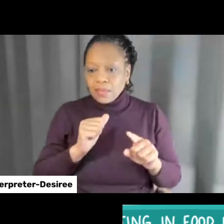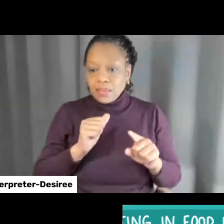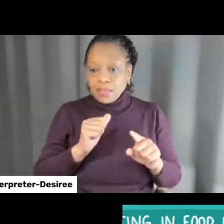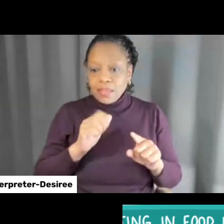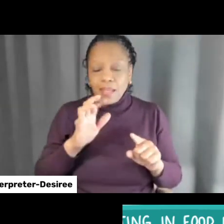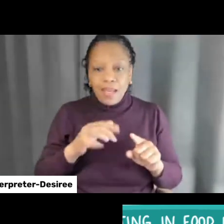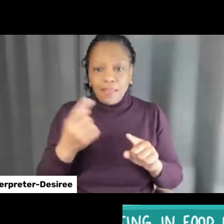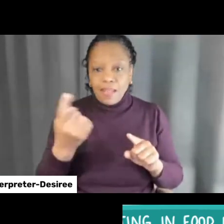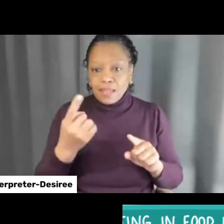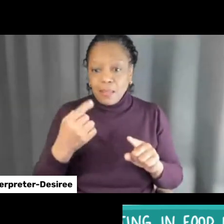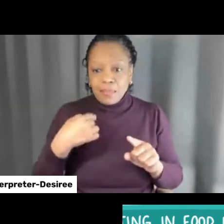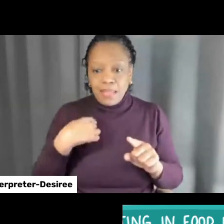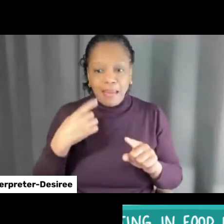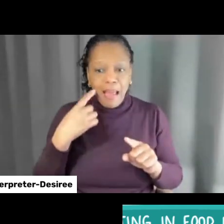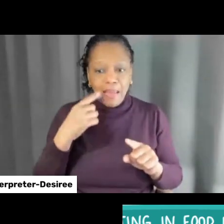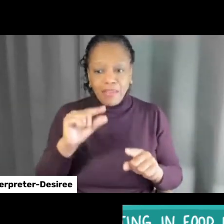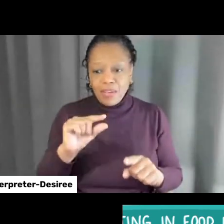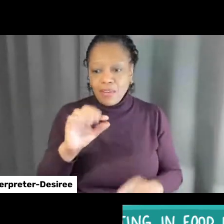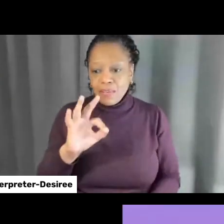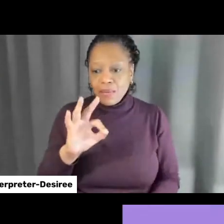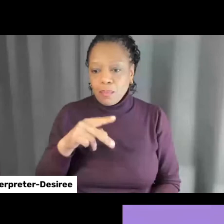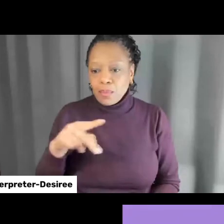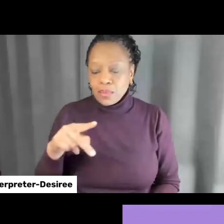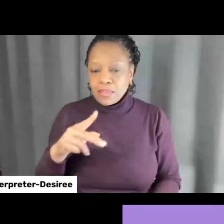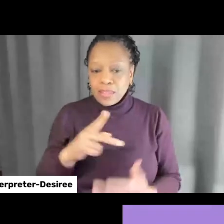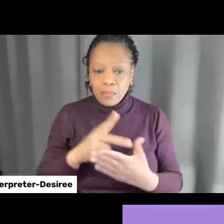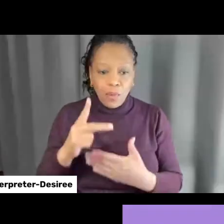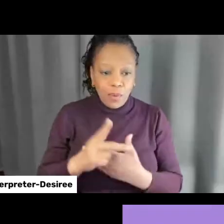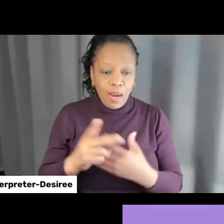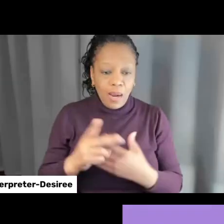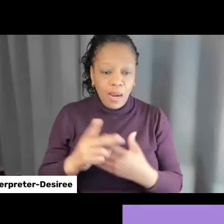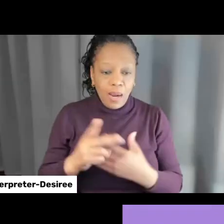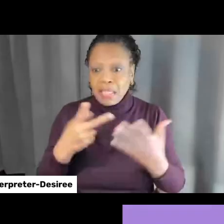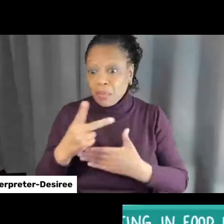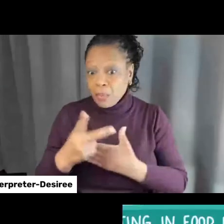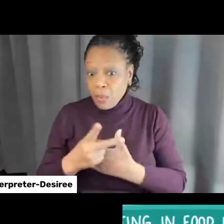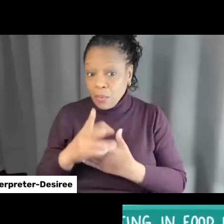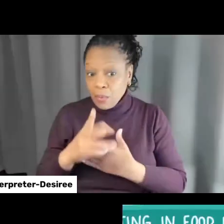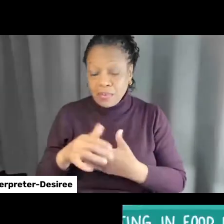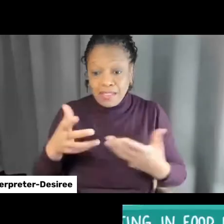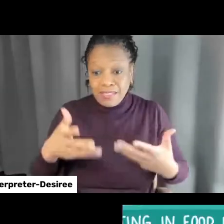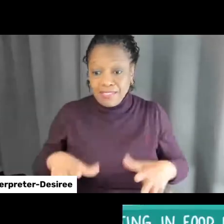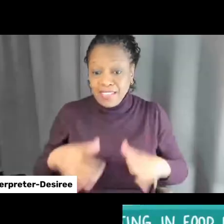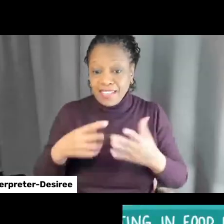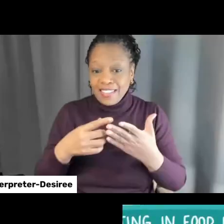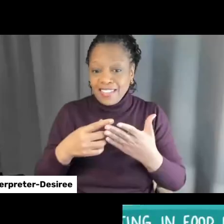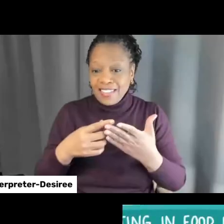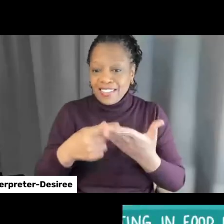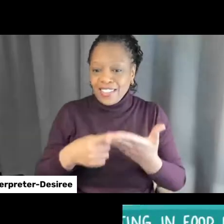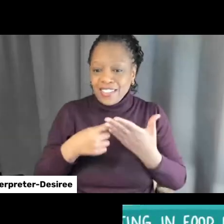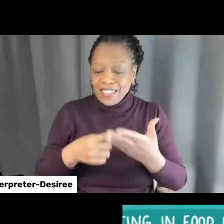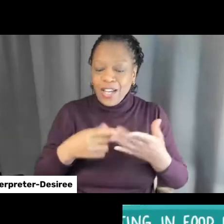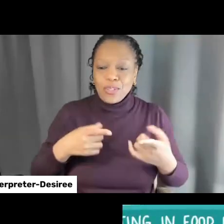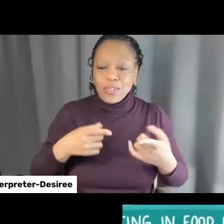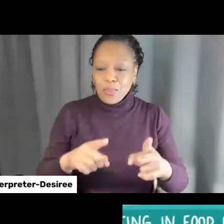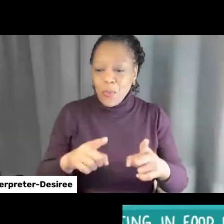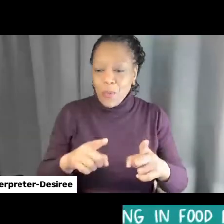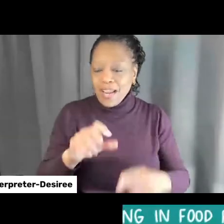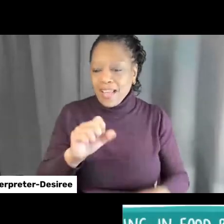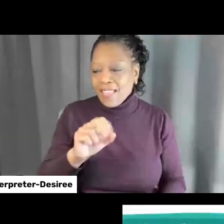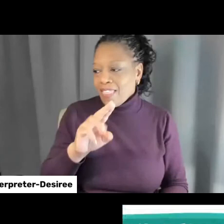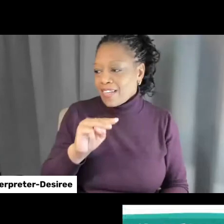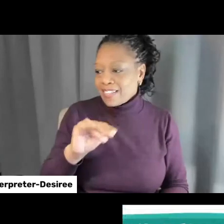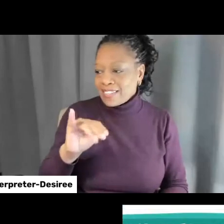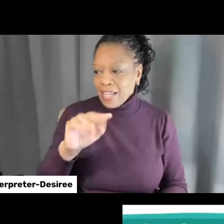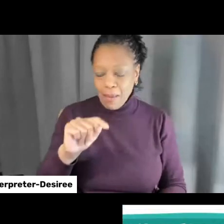something I think on the Good Food Purchasing Program and many of the programs that have been discussed throughout the summit that are running in organizations across